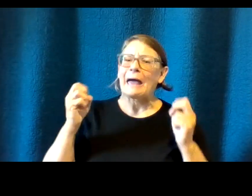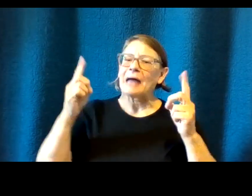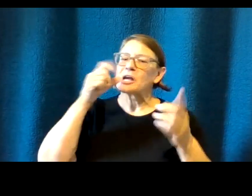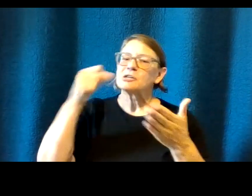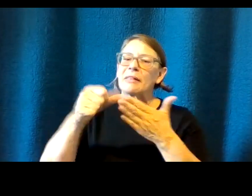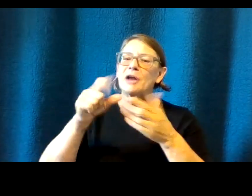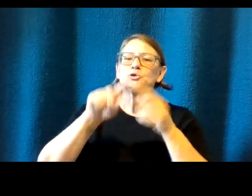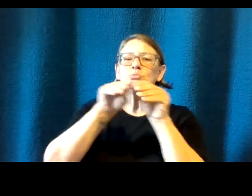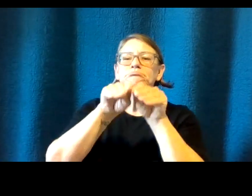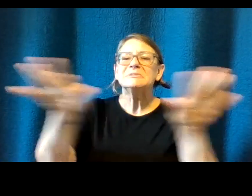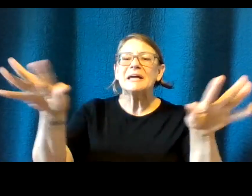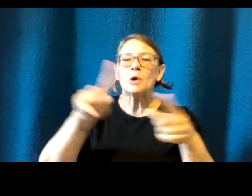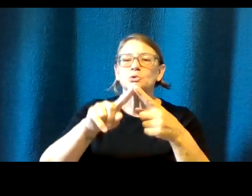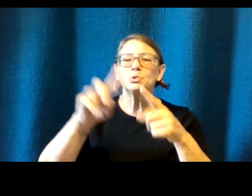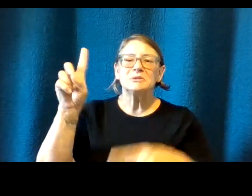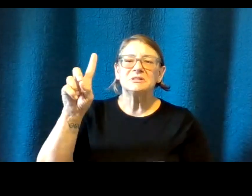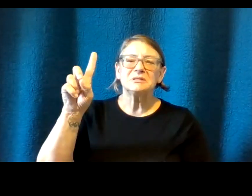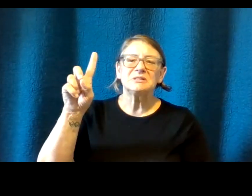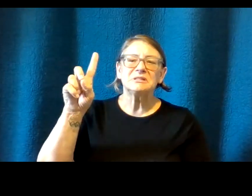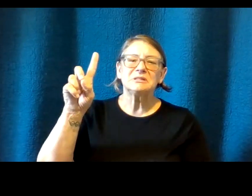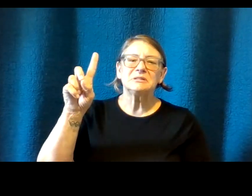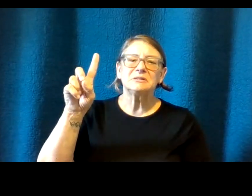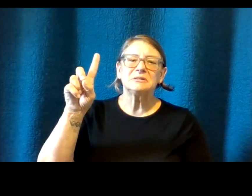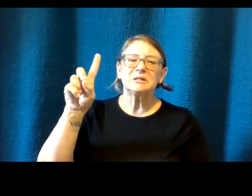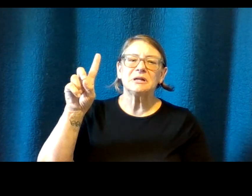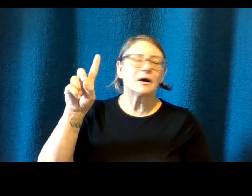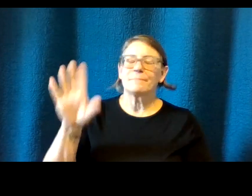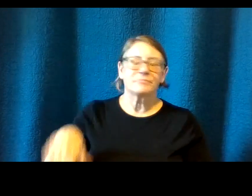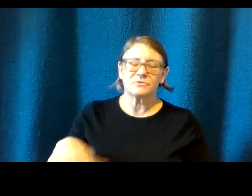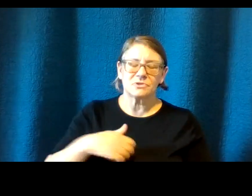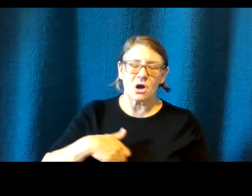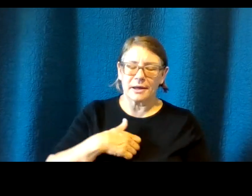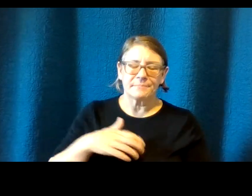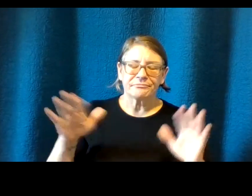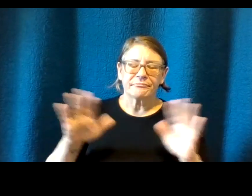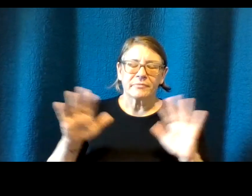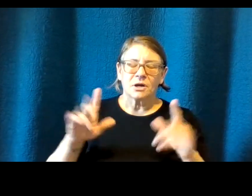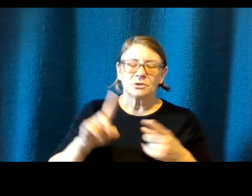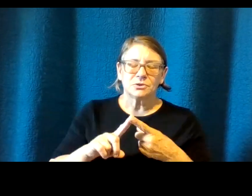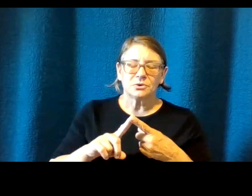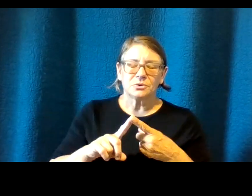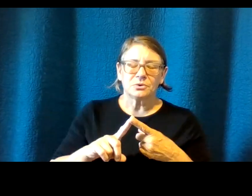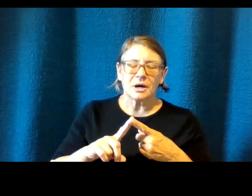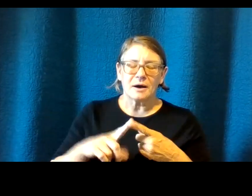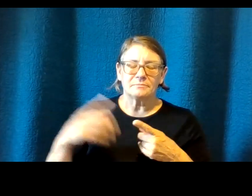can send out to Department of Human Services. I mean, not Department of Human Services, and